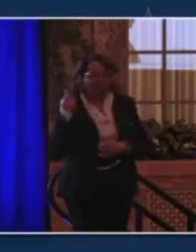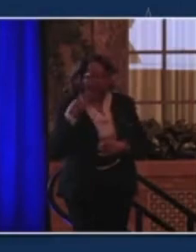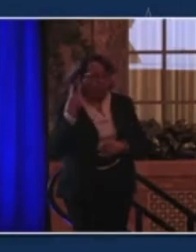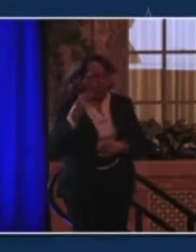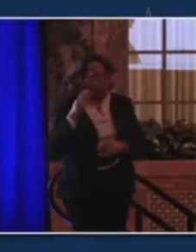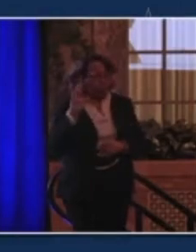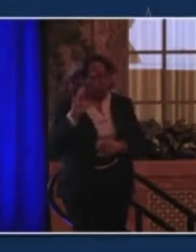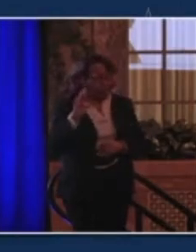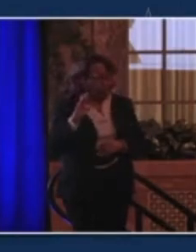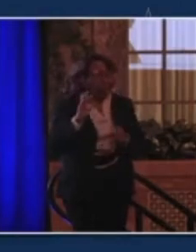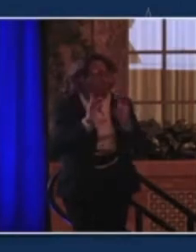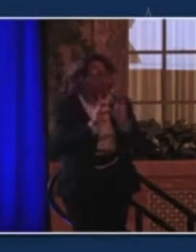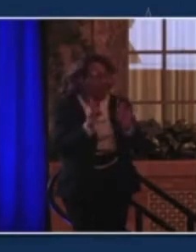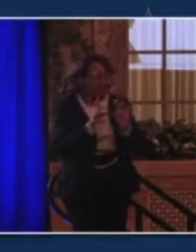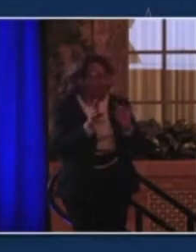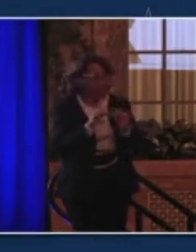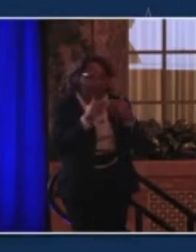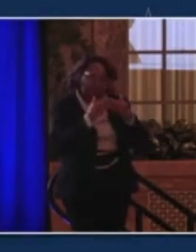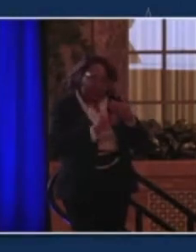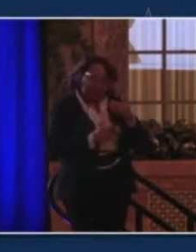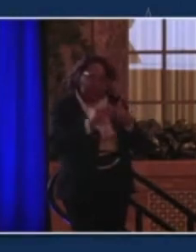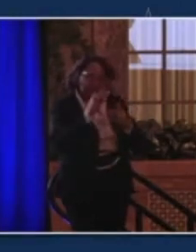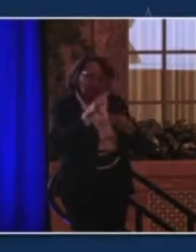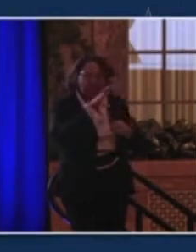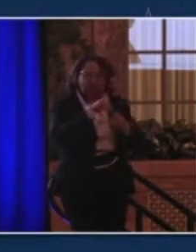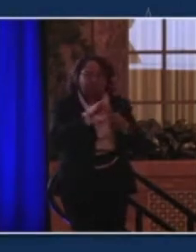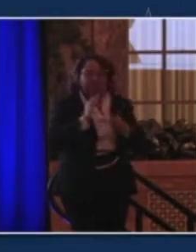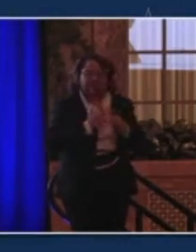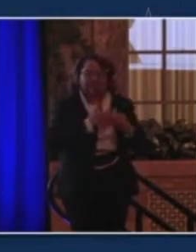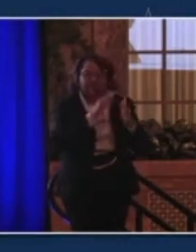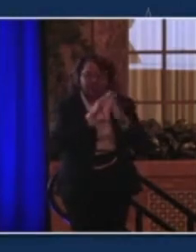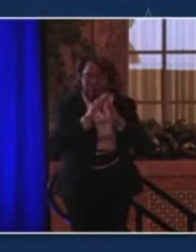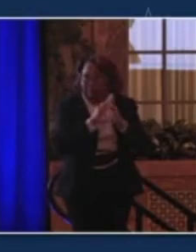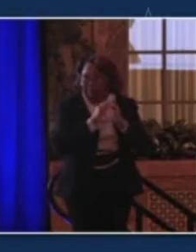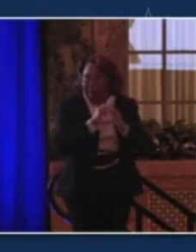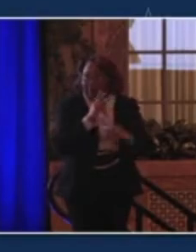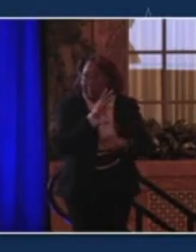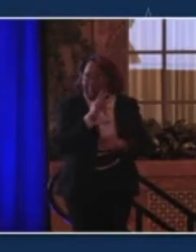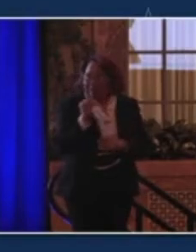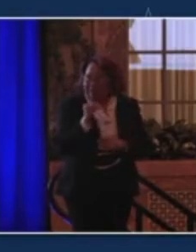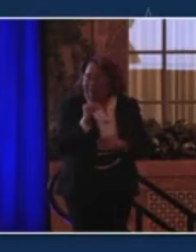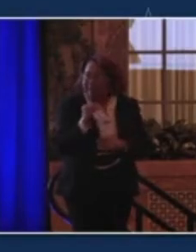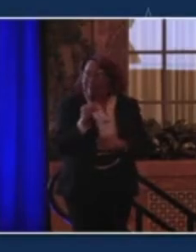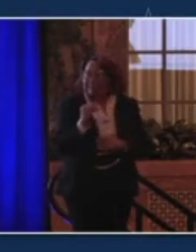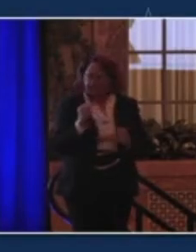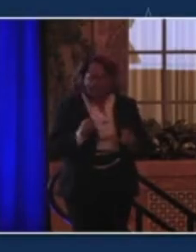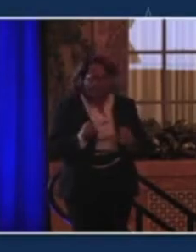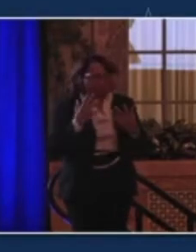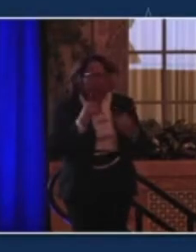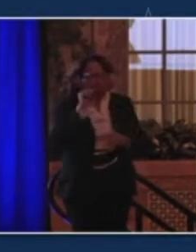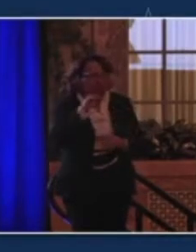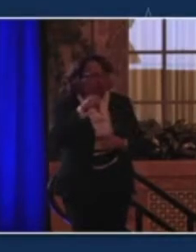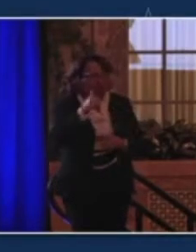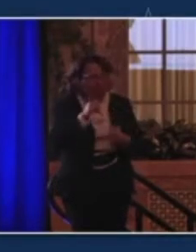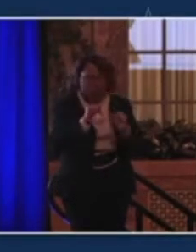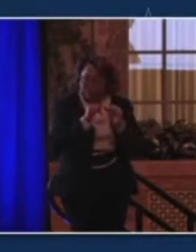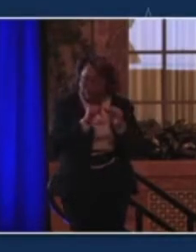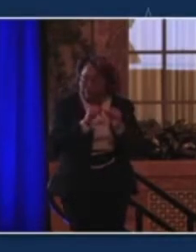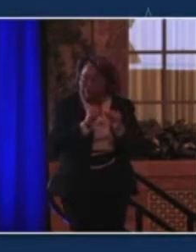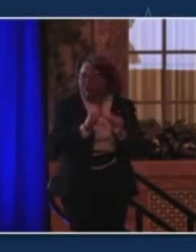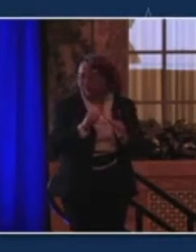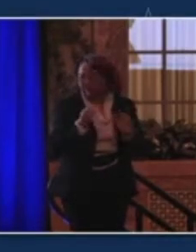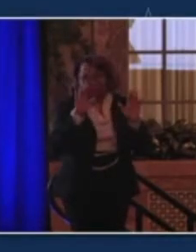Harold Washington's legacy lives on within our community and inspired others to continue his great